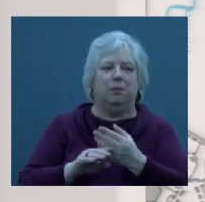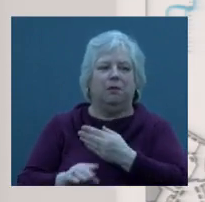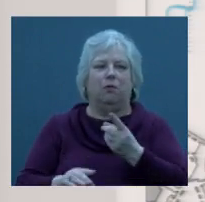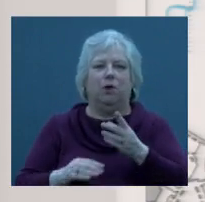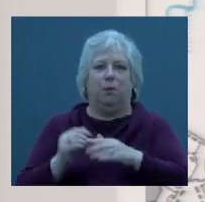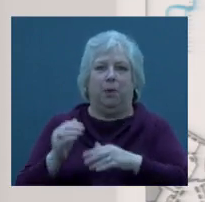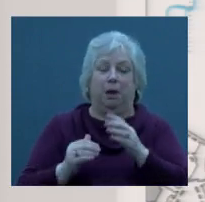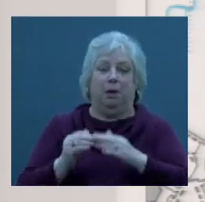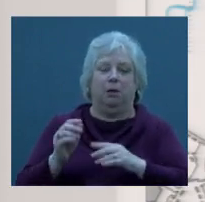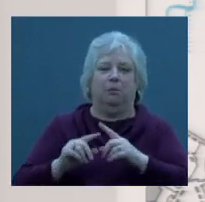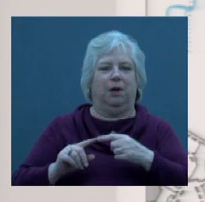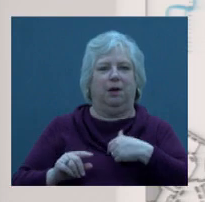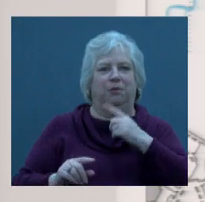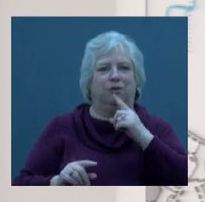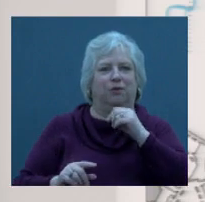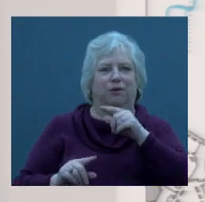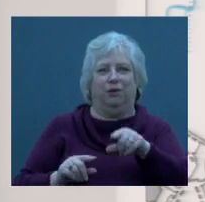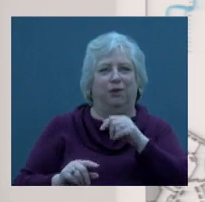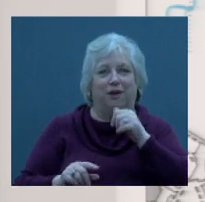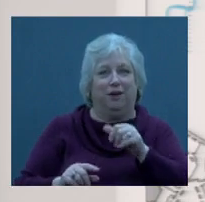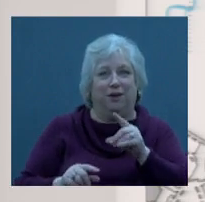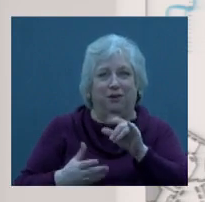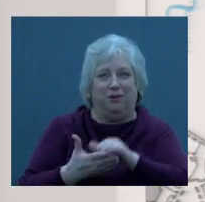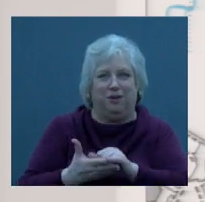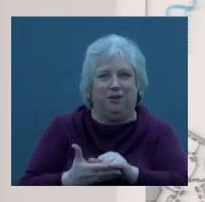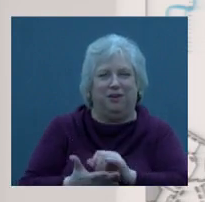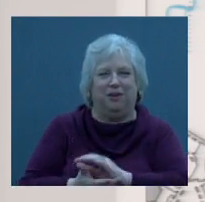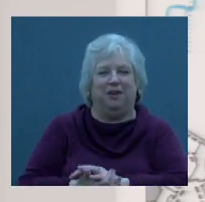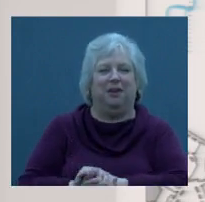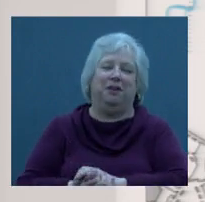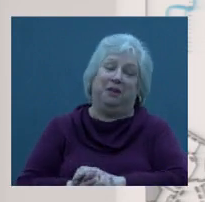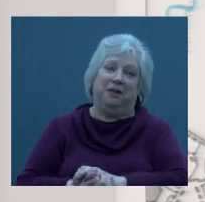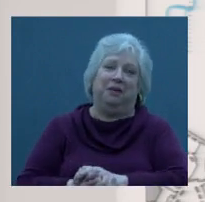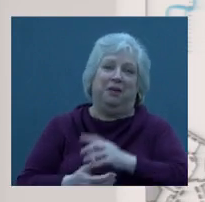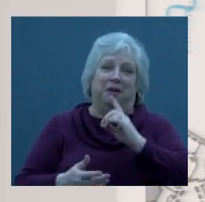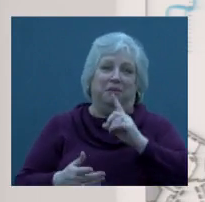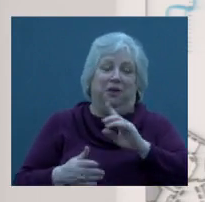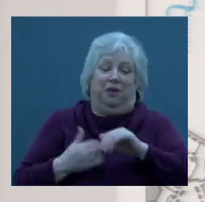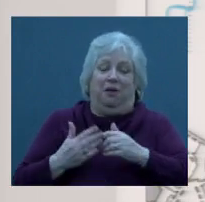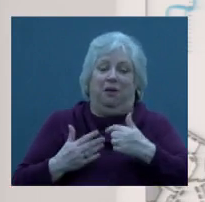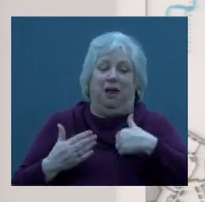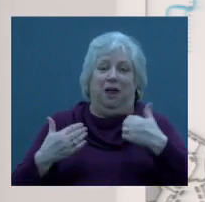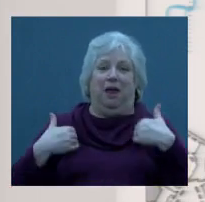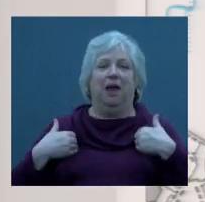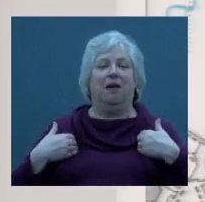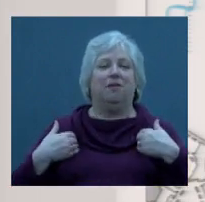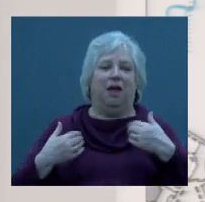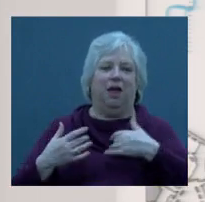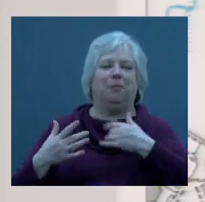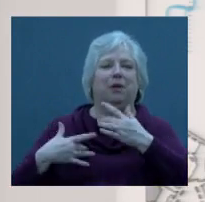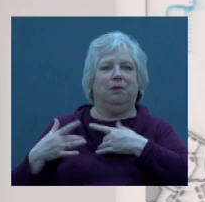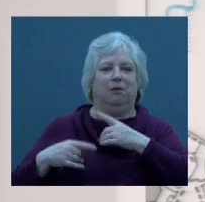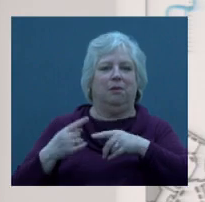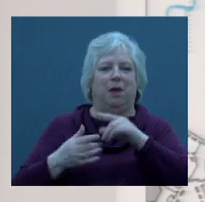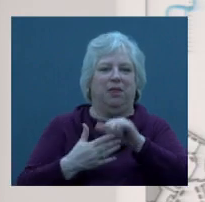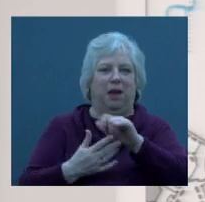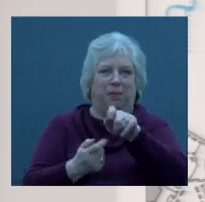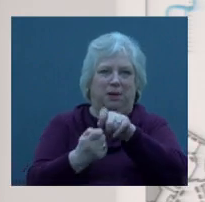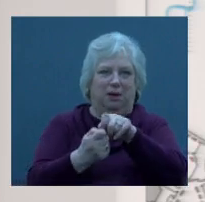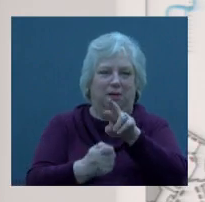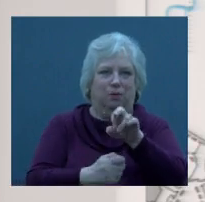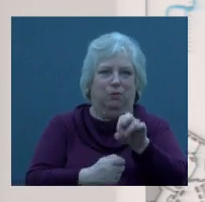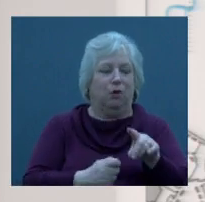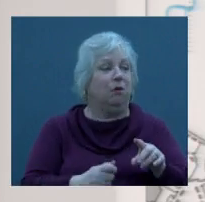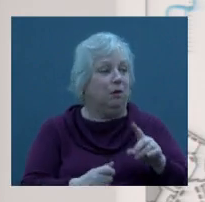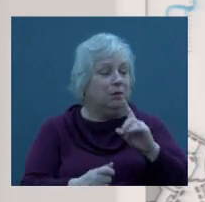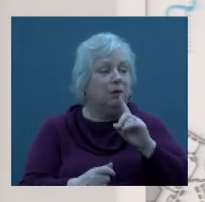you build, but I'm sure you're not going to. That's really all I've got. I'm just concerned about that road. Absolutely,